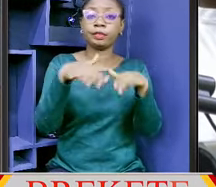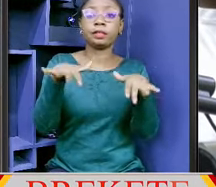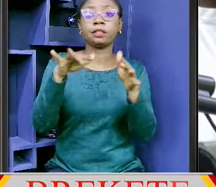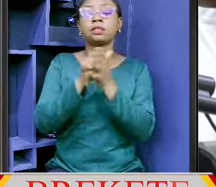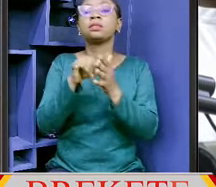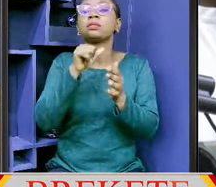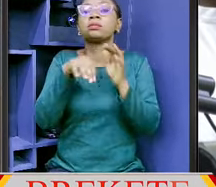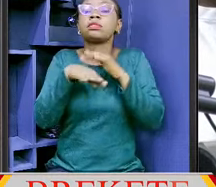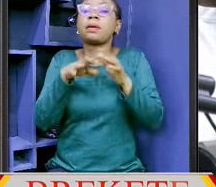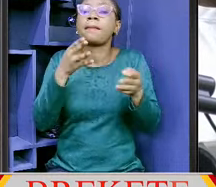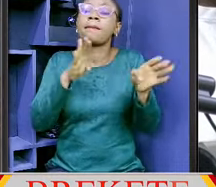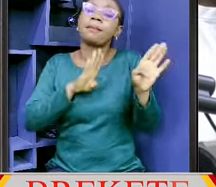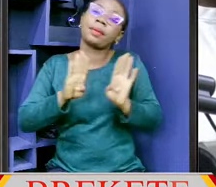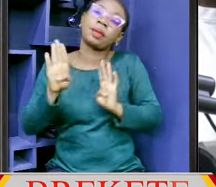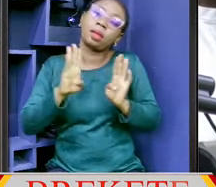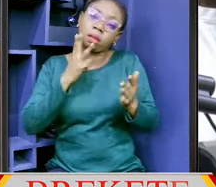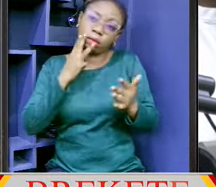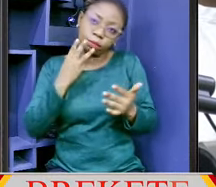Yes, sir.